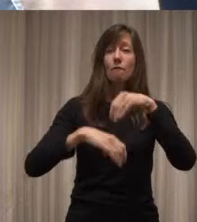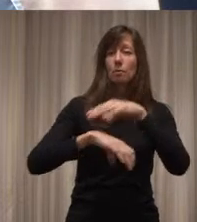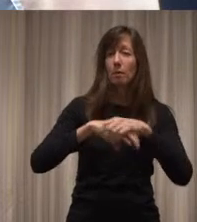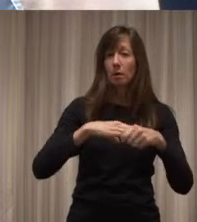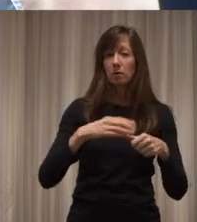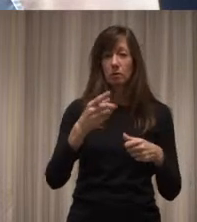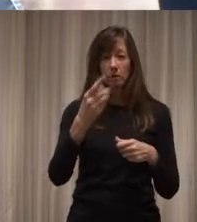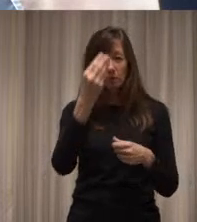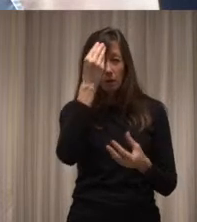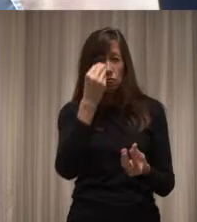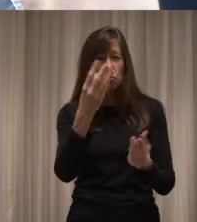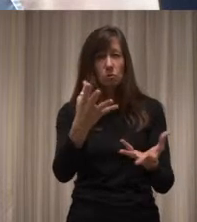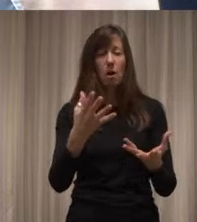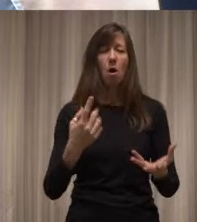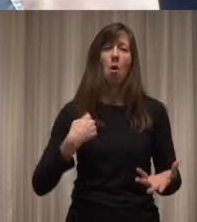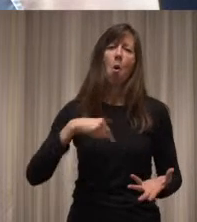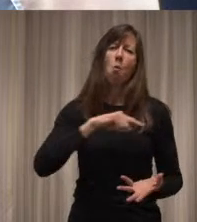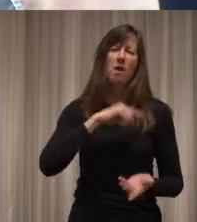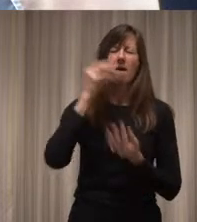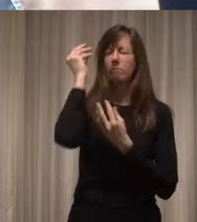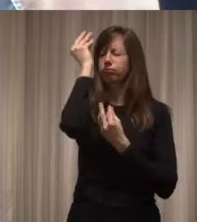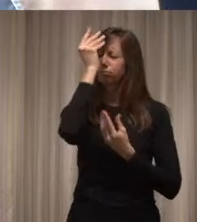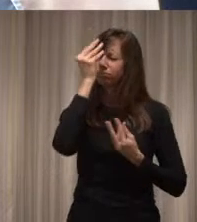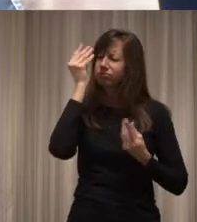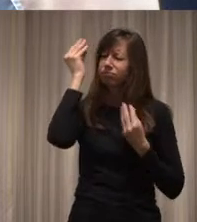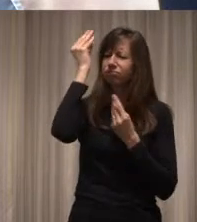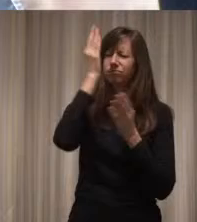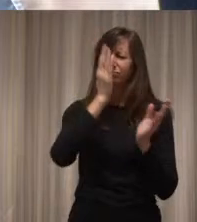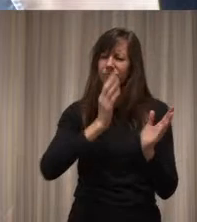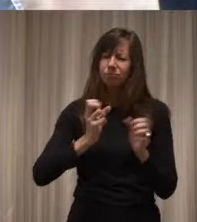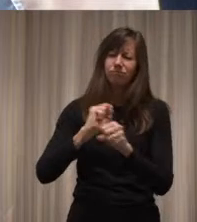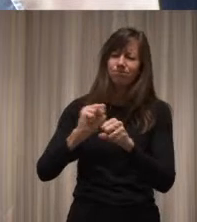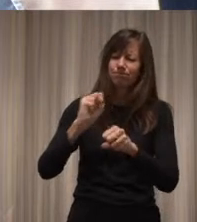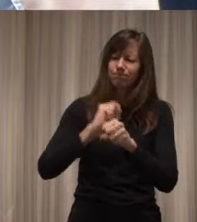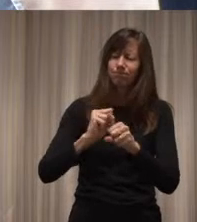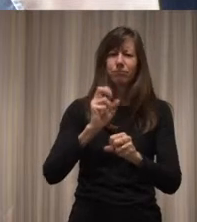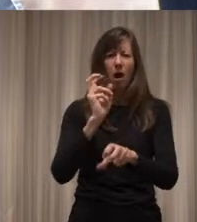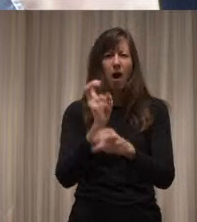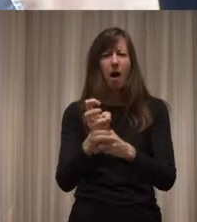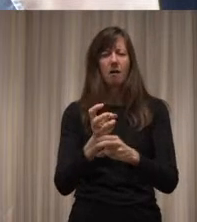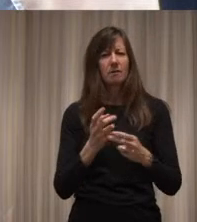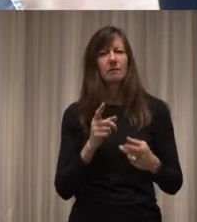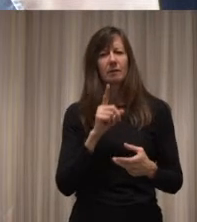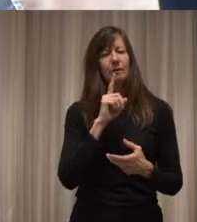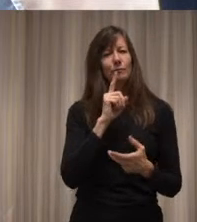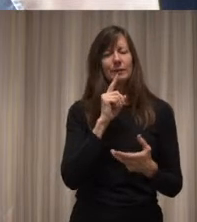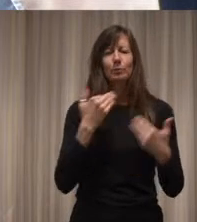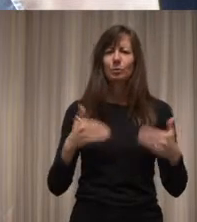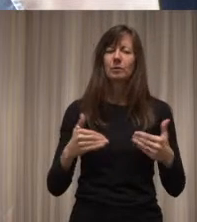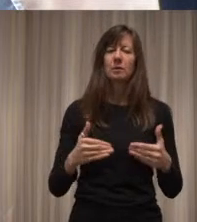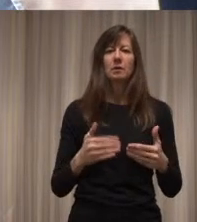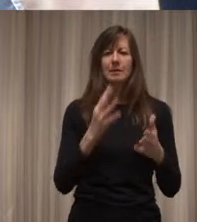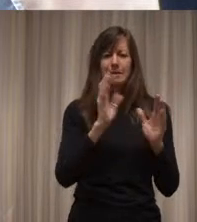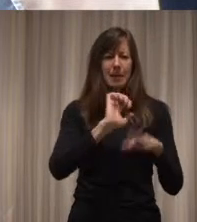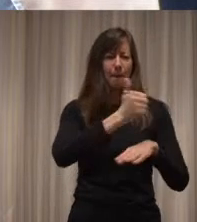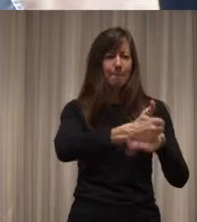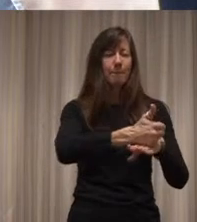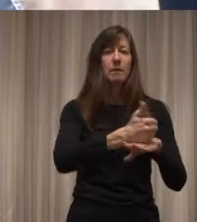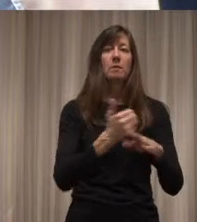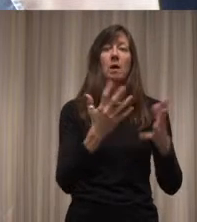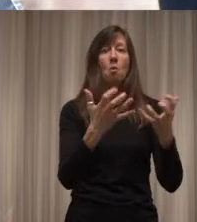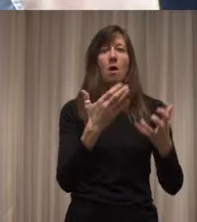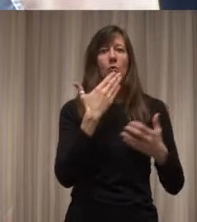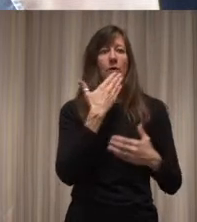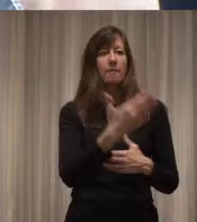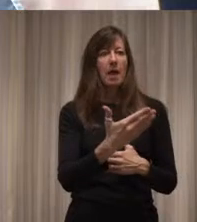plans. And I do also want to take this opportunity once again to thank Dr. Padalino, the Kingston School Superintendent,